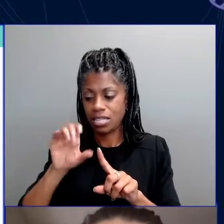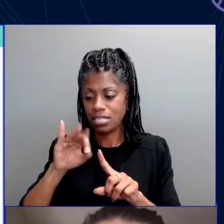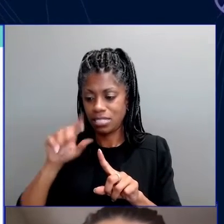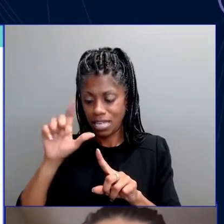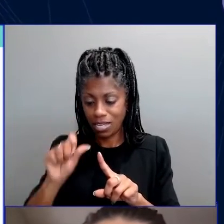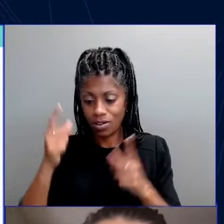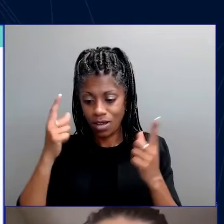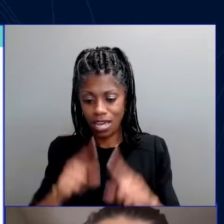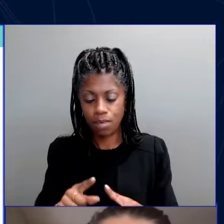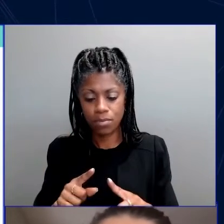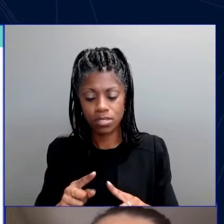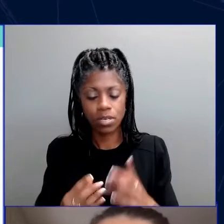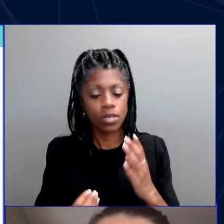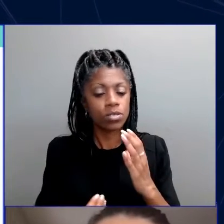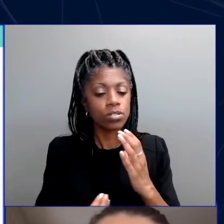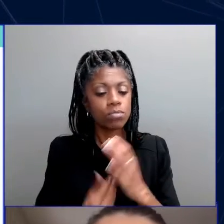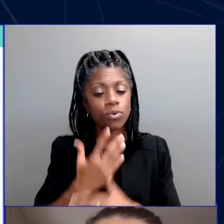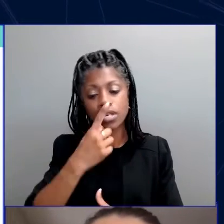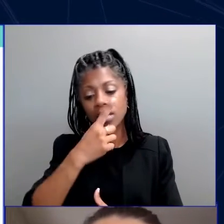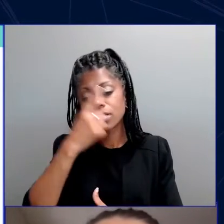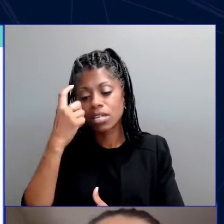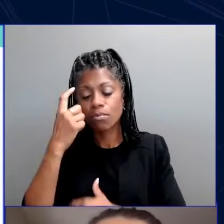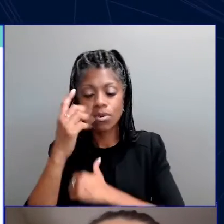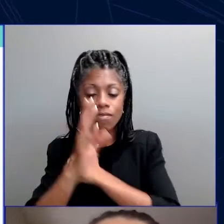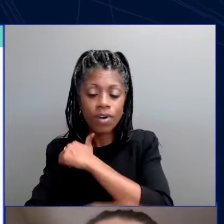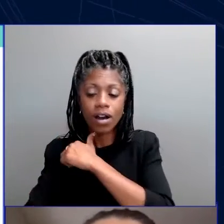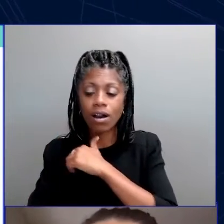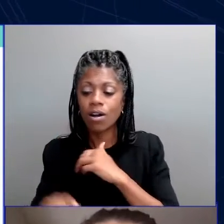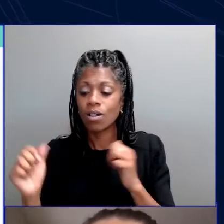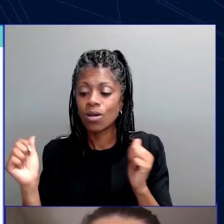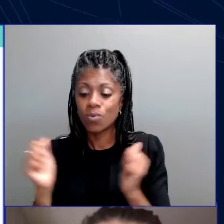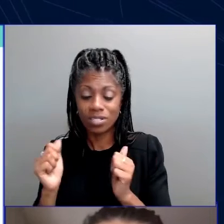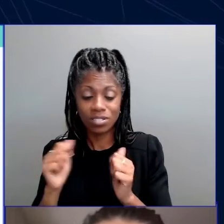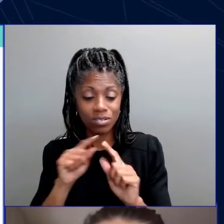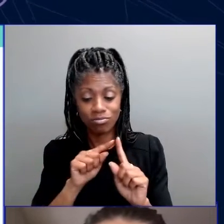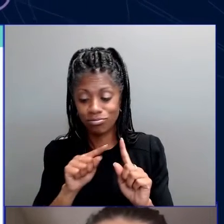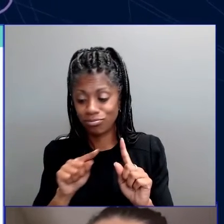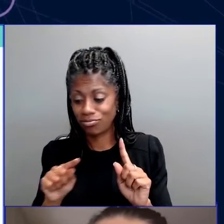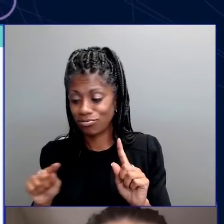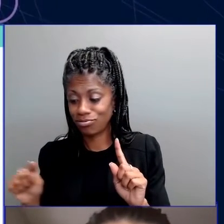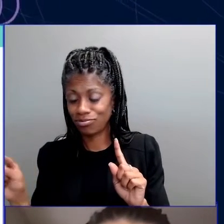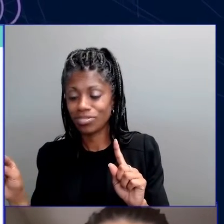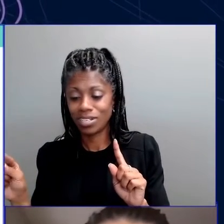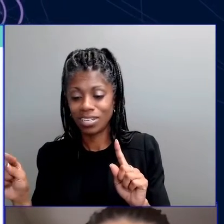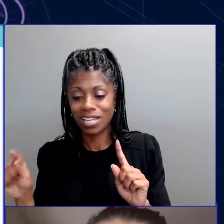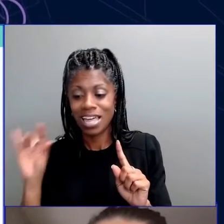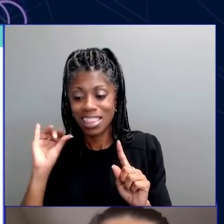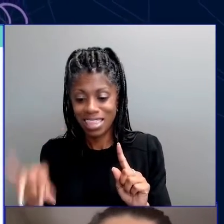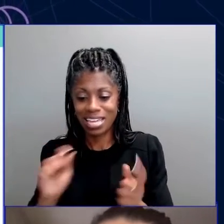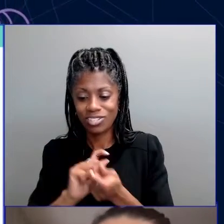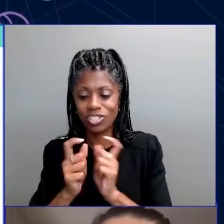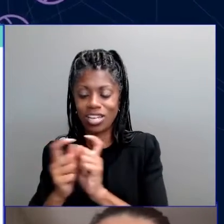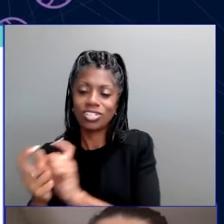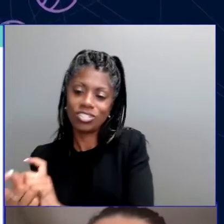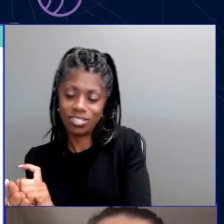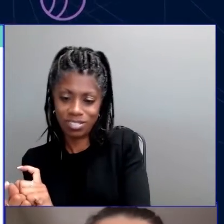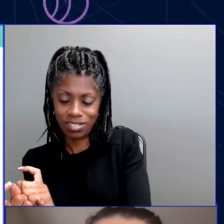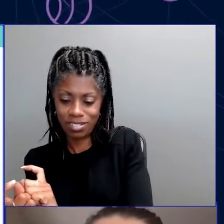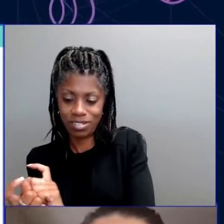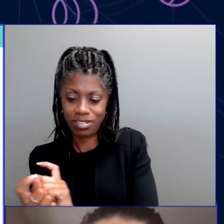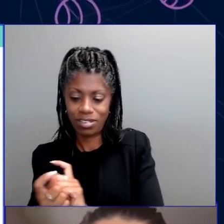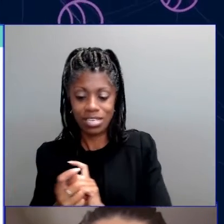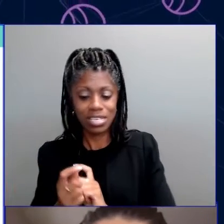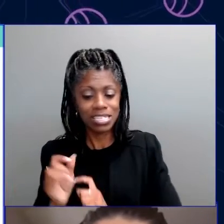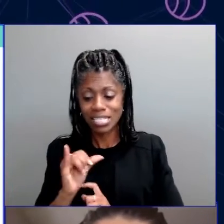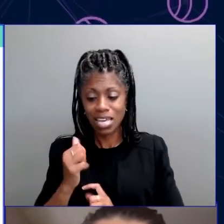the spring. Because of this, disabled people know how to trust the pace. We adapt. We understand how complex